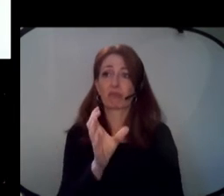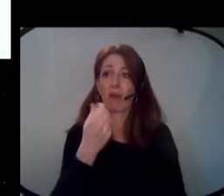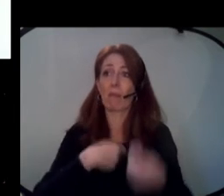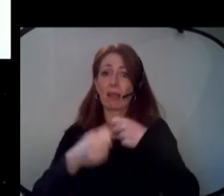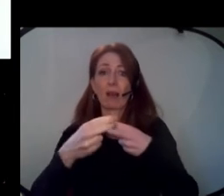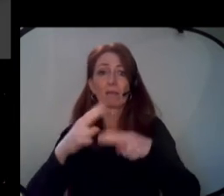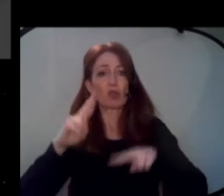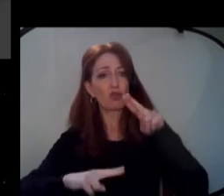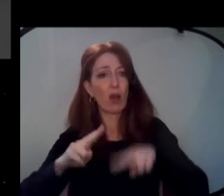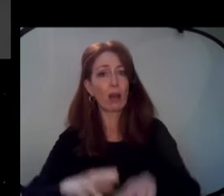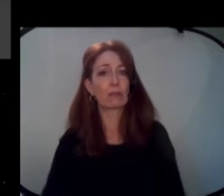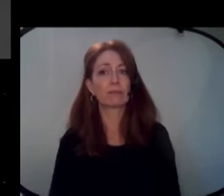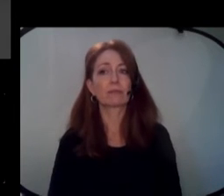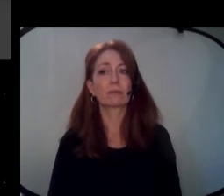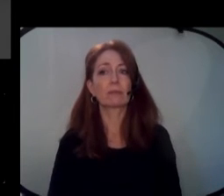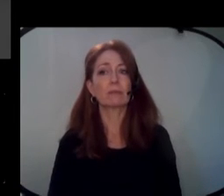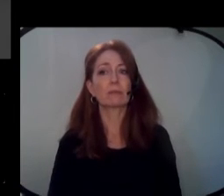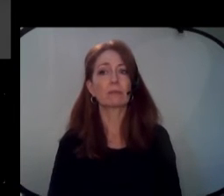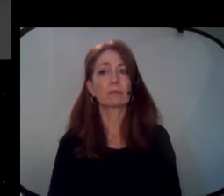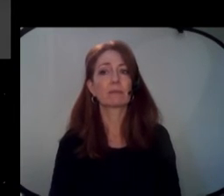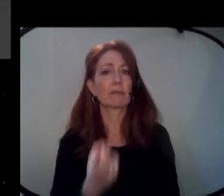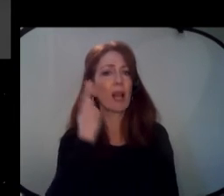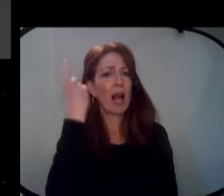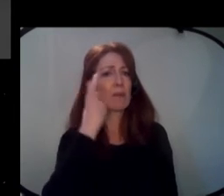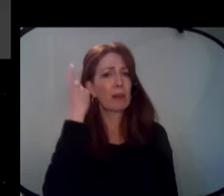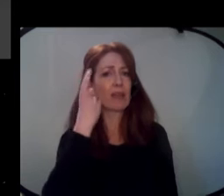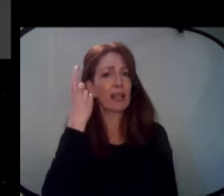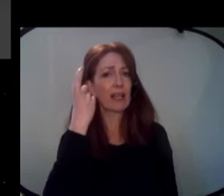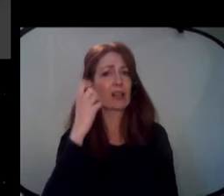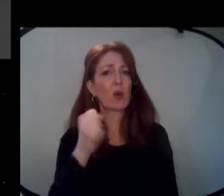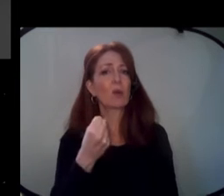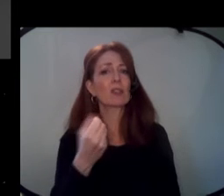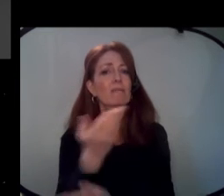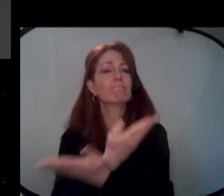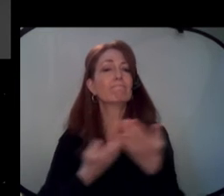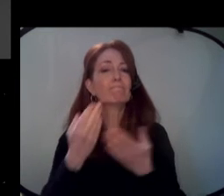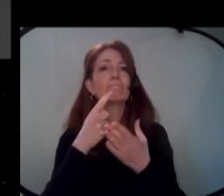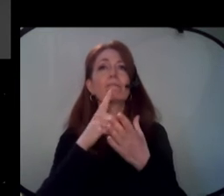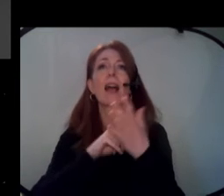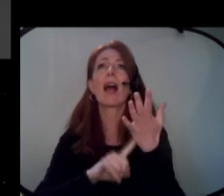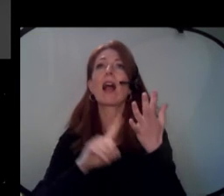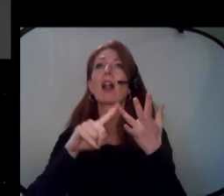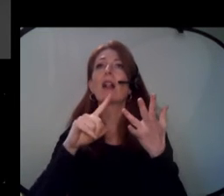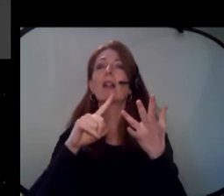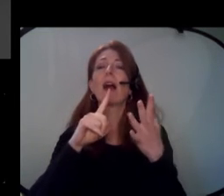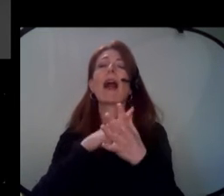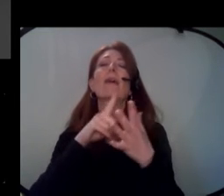Yeah. Well, I'm wondering now, I was thinking we should talk about allegory of painting first, just because it's